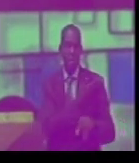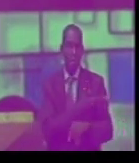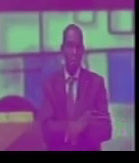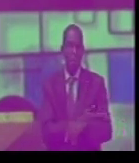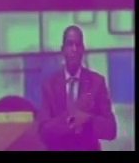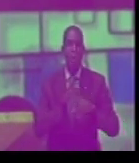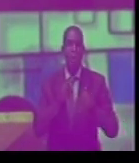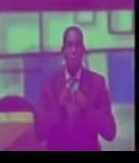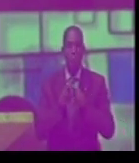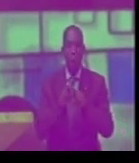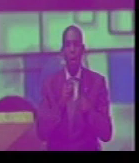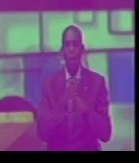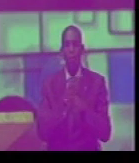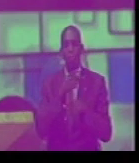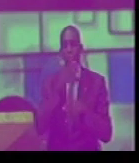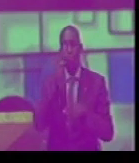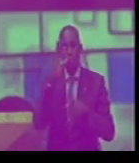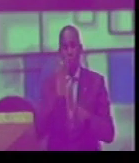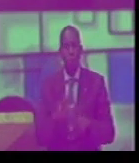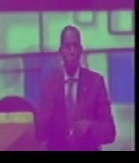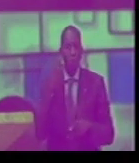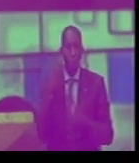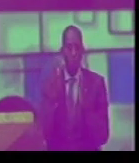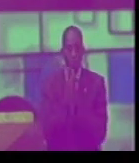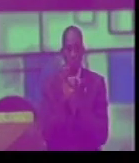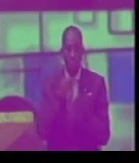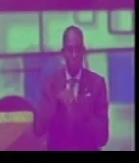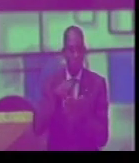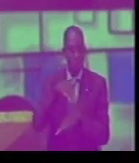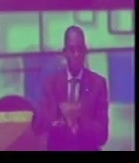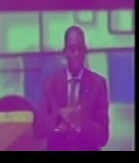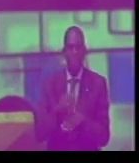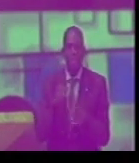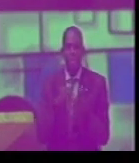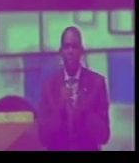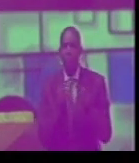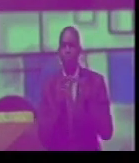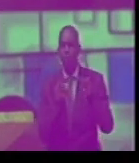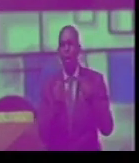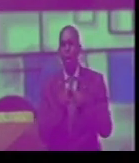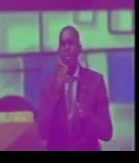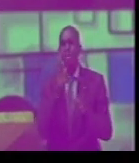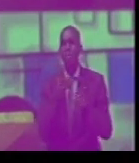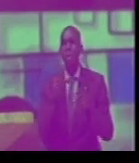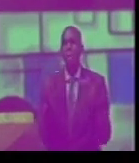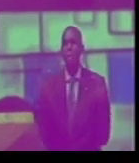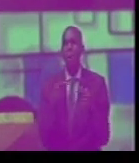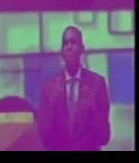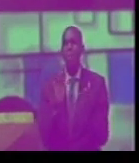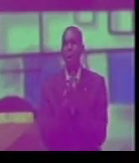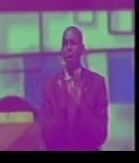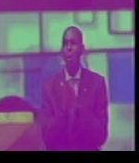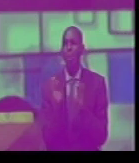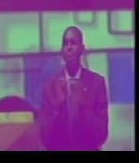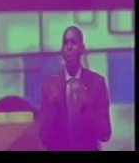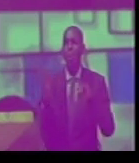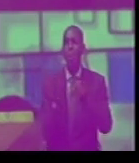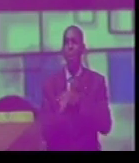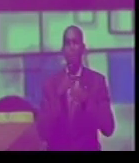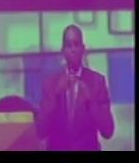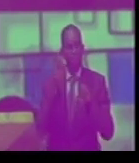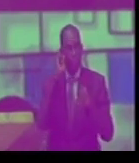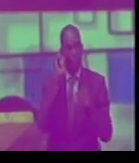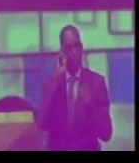serious pain in her left hand, but while the pastor was praying tonight, it was as if the pain